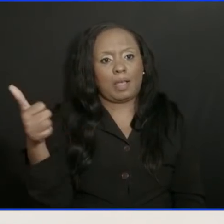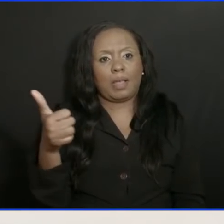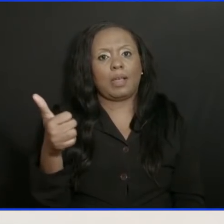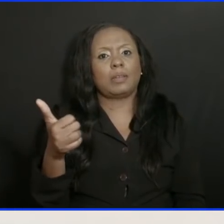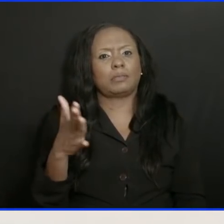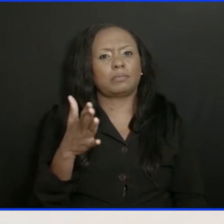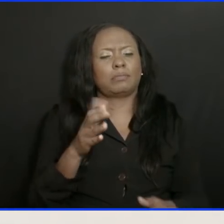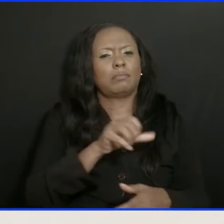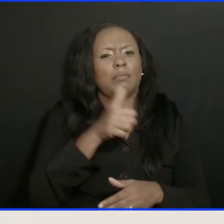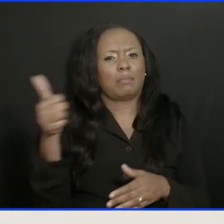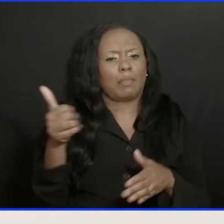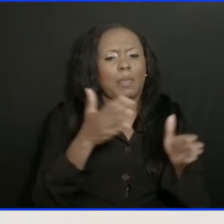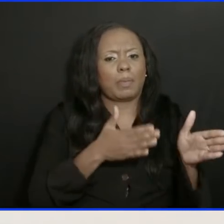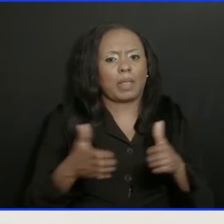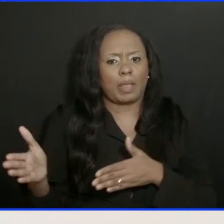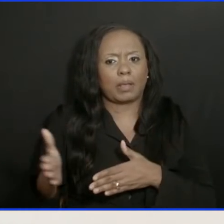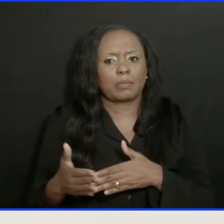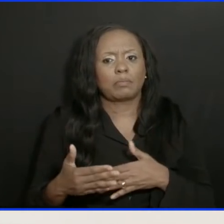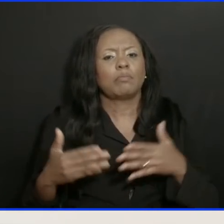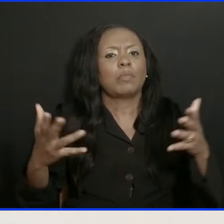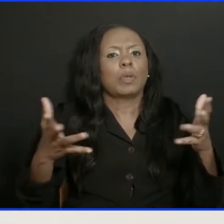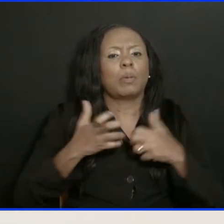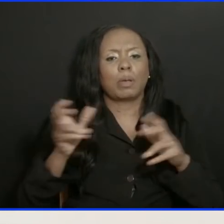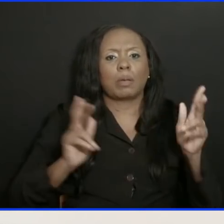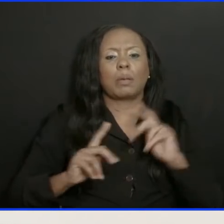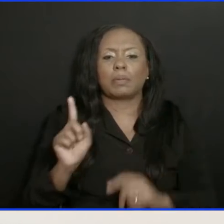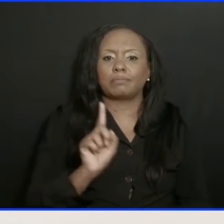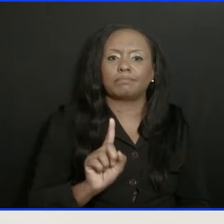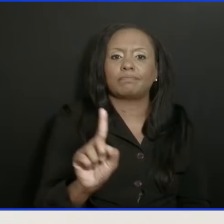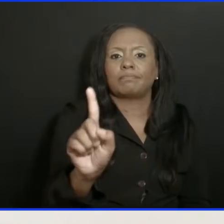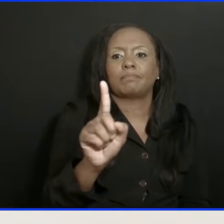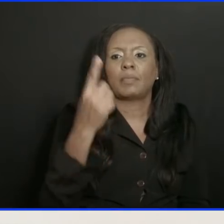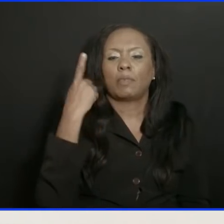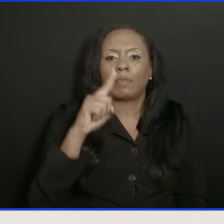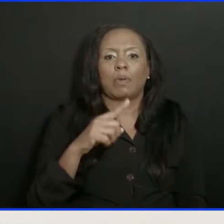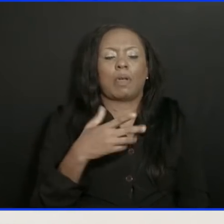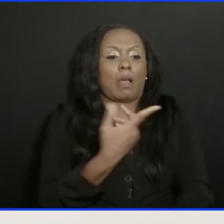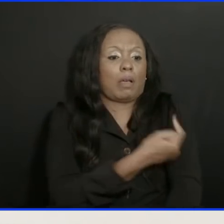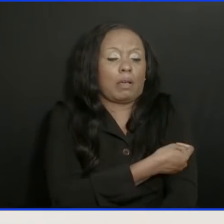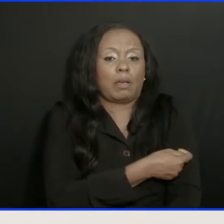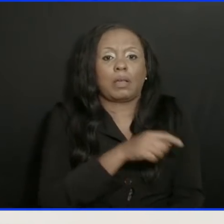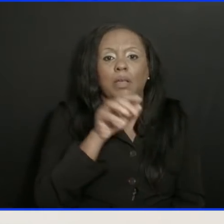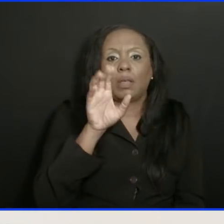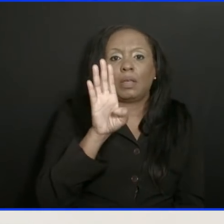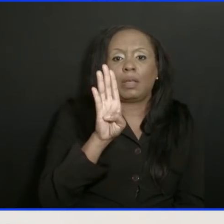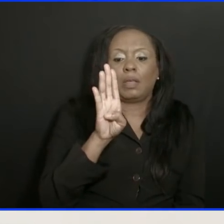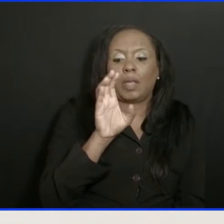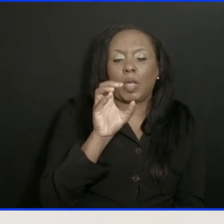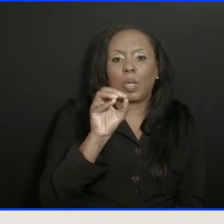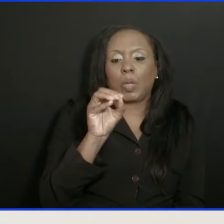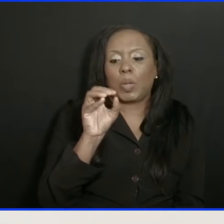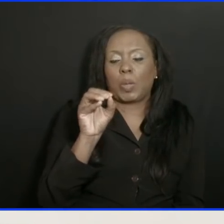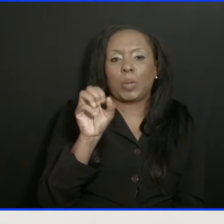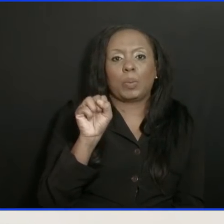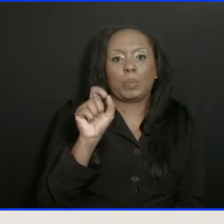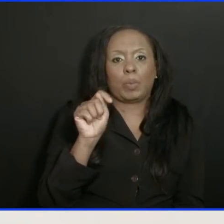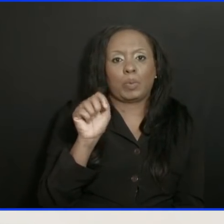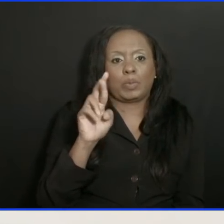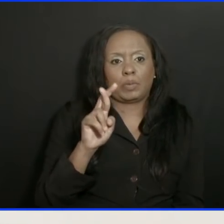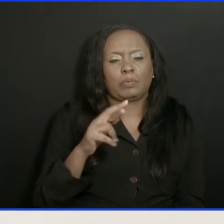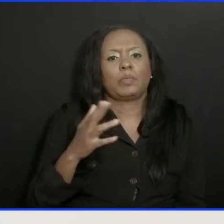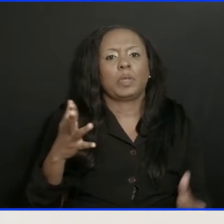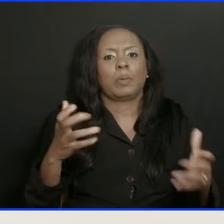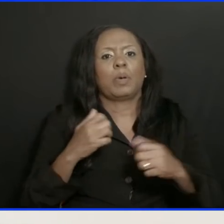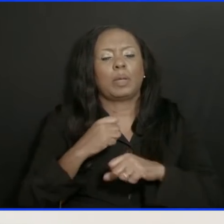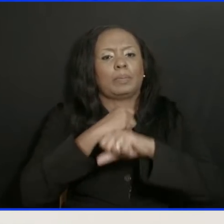boosters, which is the best chance for us, for you and for us to be able to protect